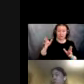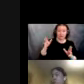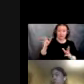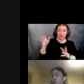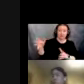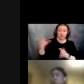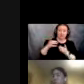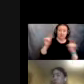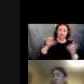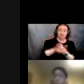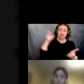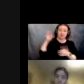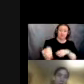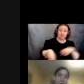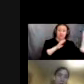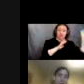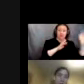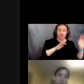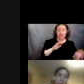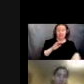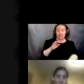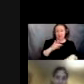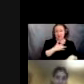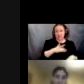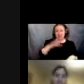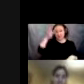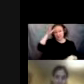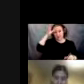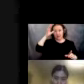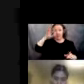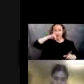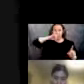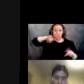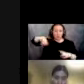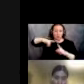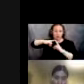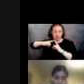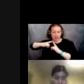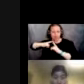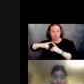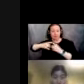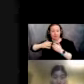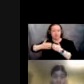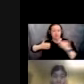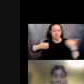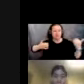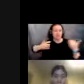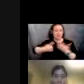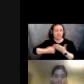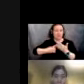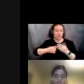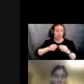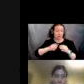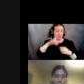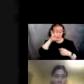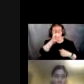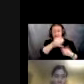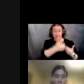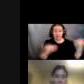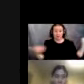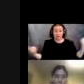so the usually the dad and the kids would go to camp and be separated sometimes permanently from